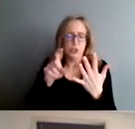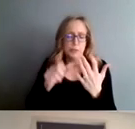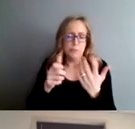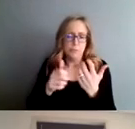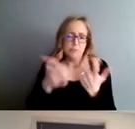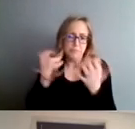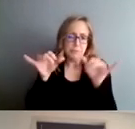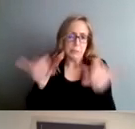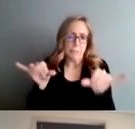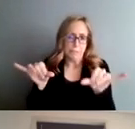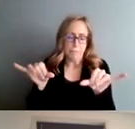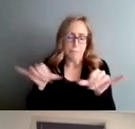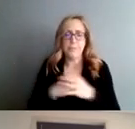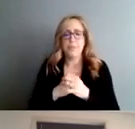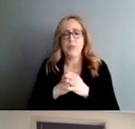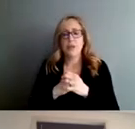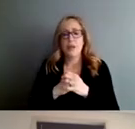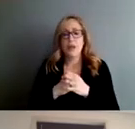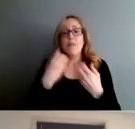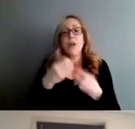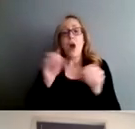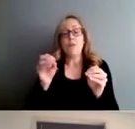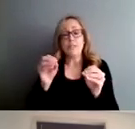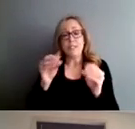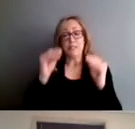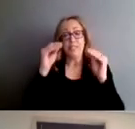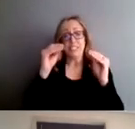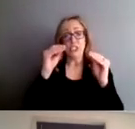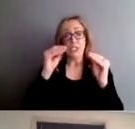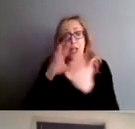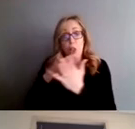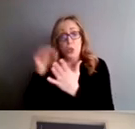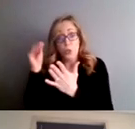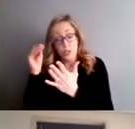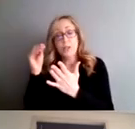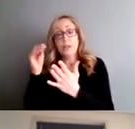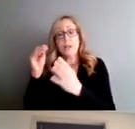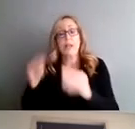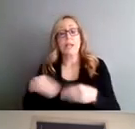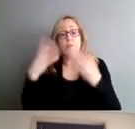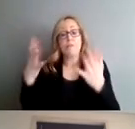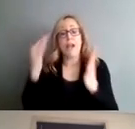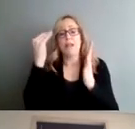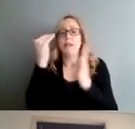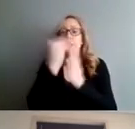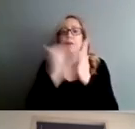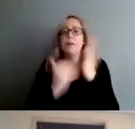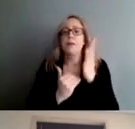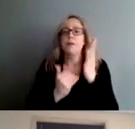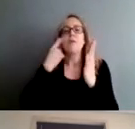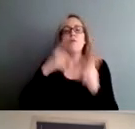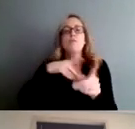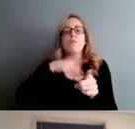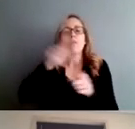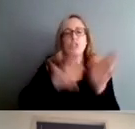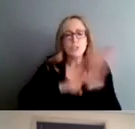the same. The Office of Teaching and Learning currently is providing a menu of professional development for all of